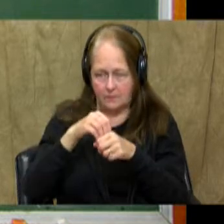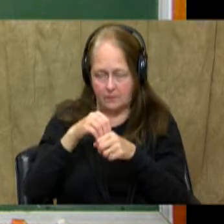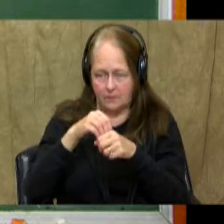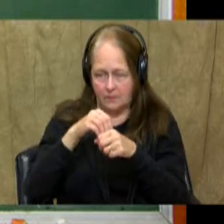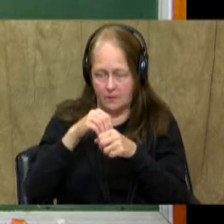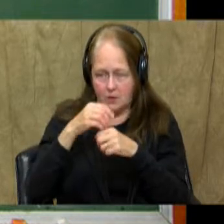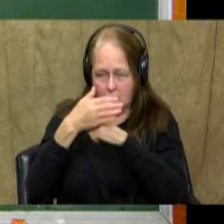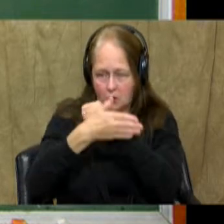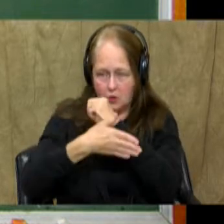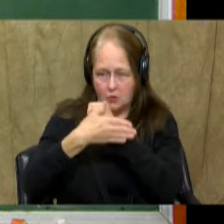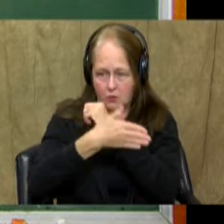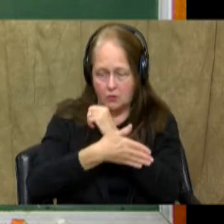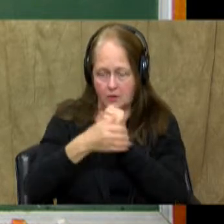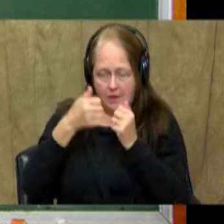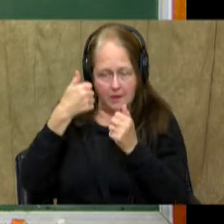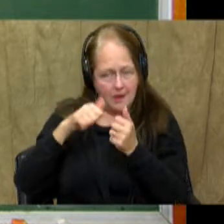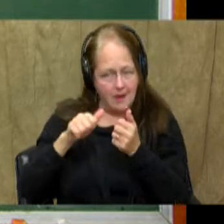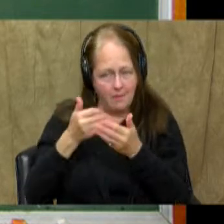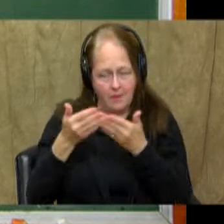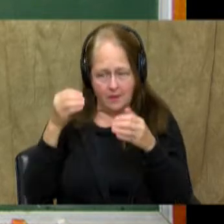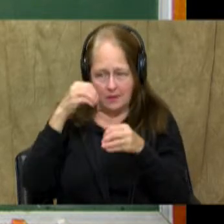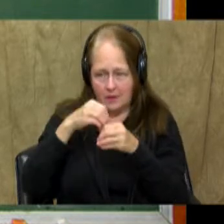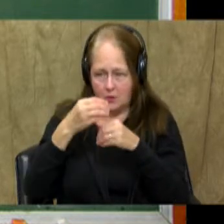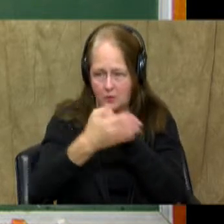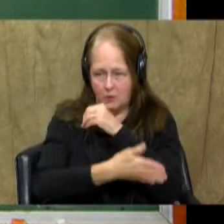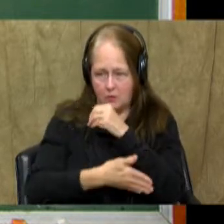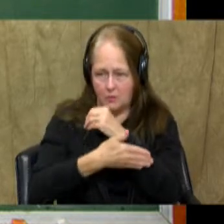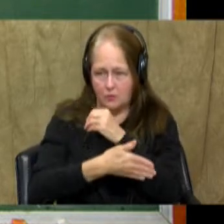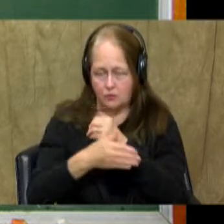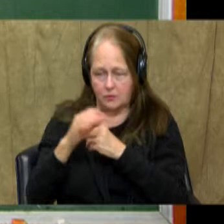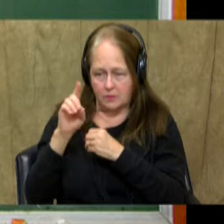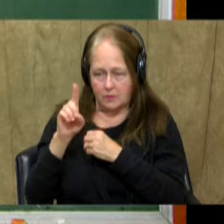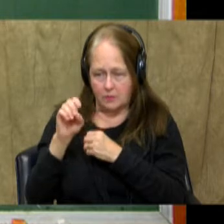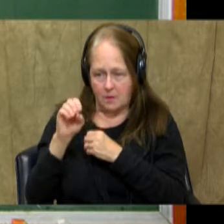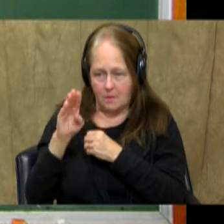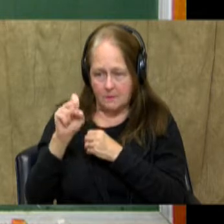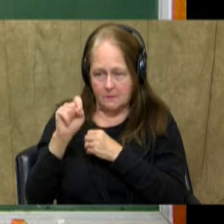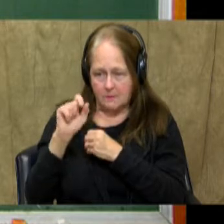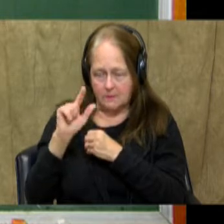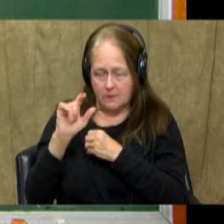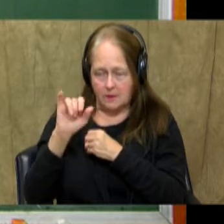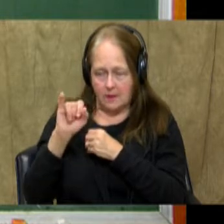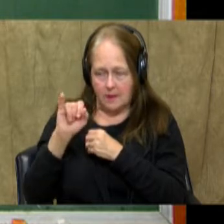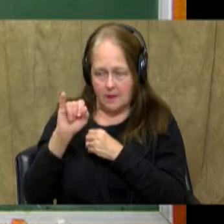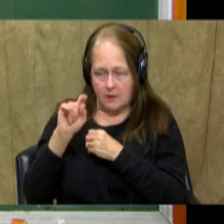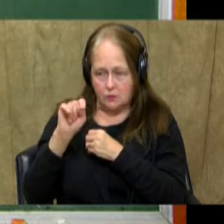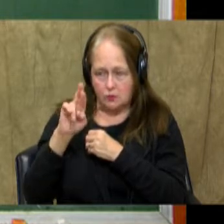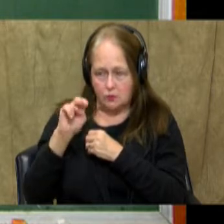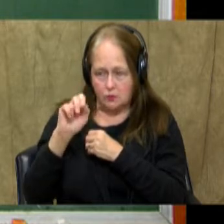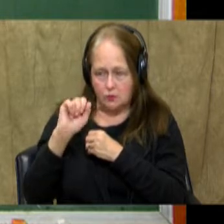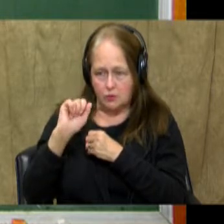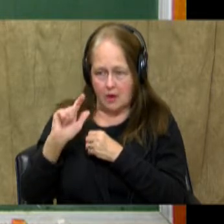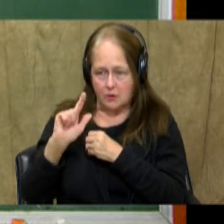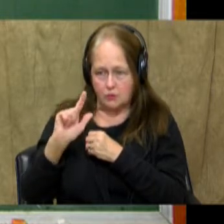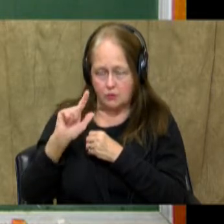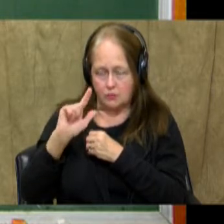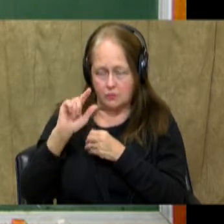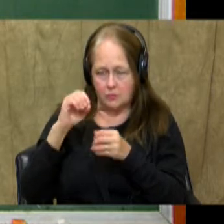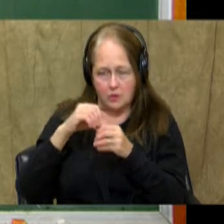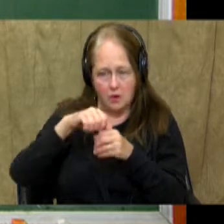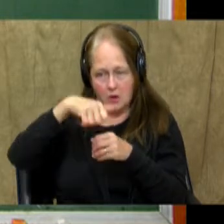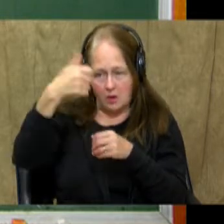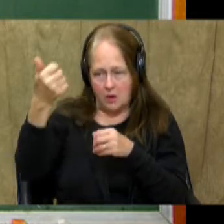particular country. So anything inside the country, that's domestic. International refers to anything existing or occurring